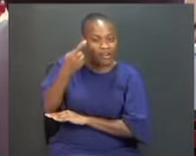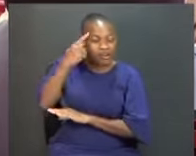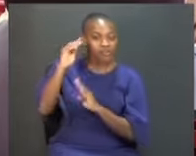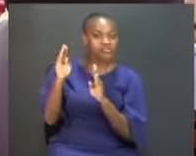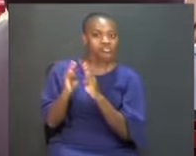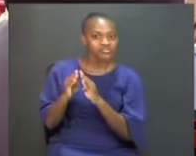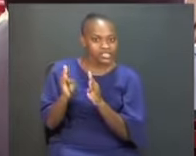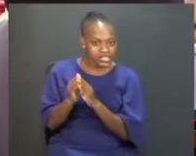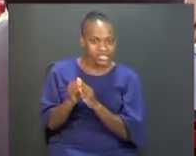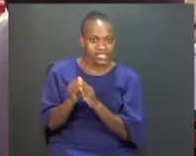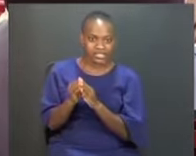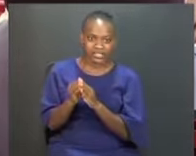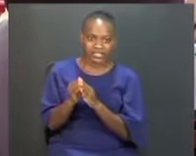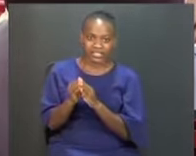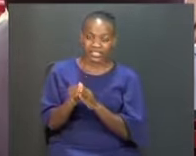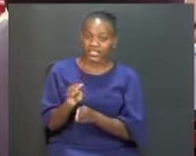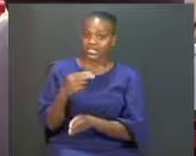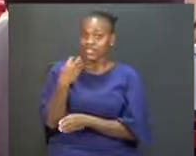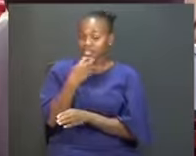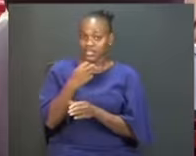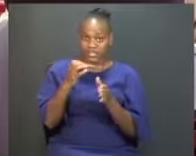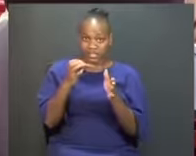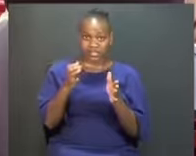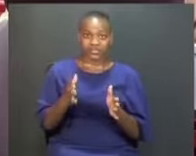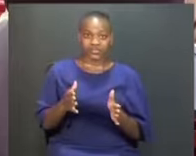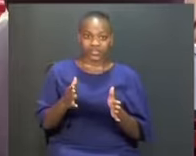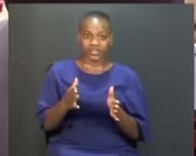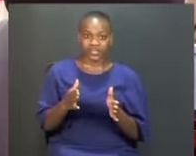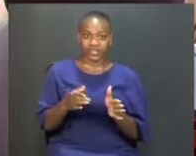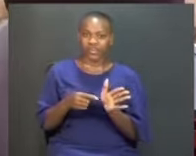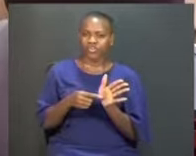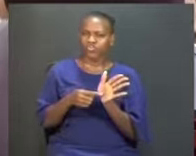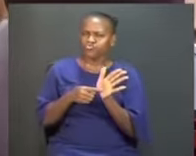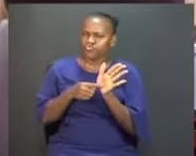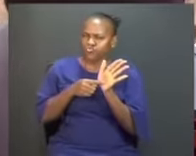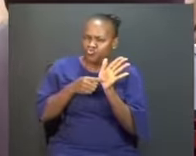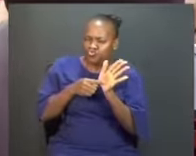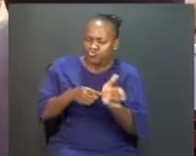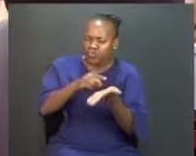session, Mr. Speaker, he has clearly